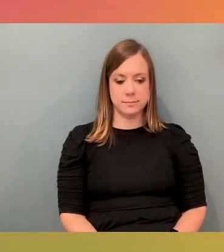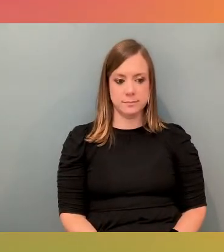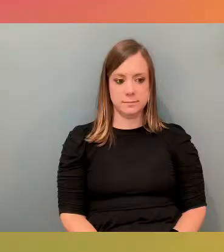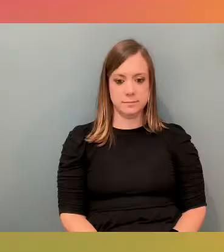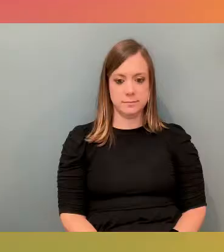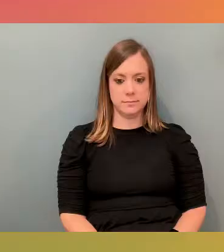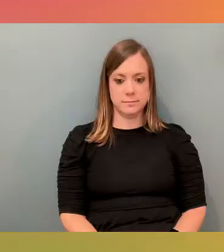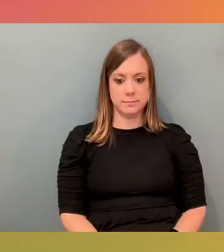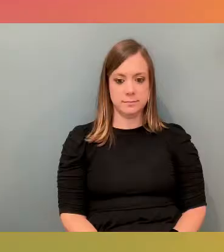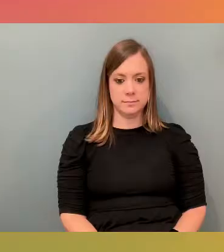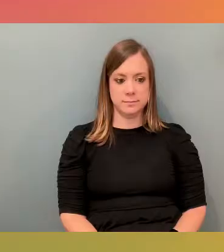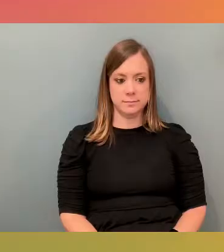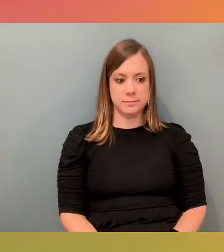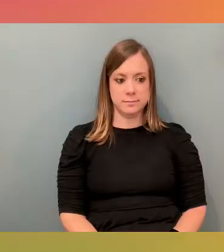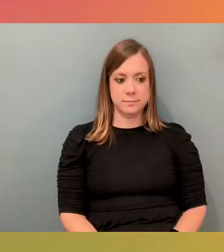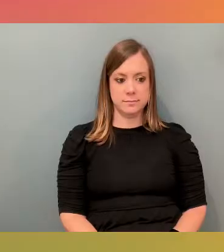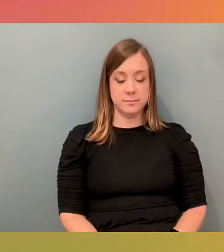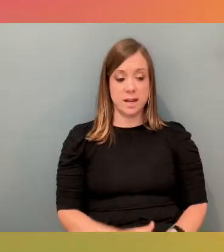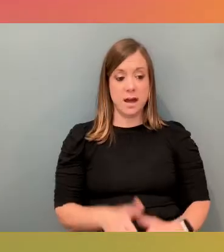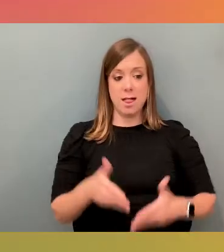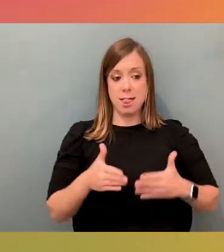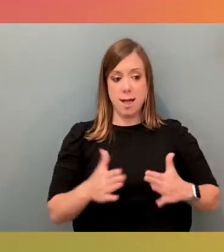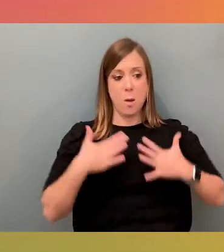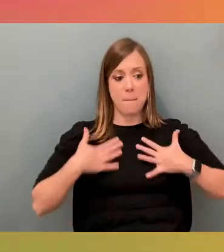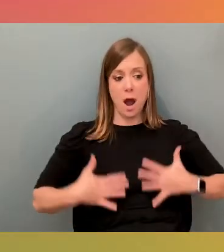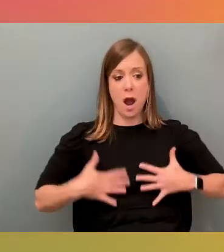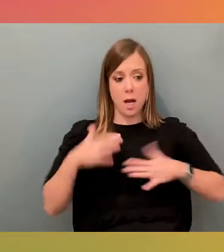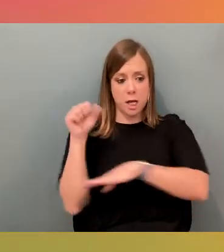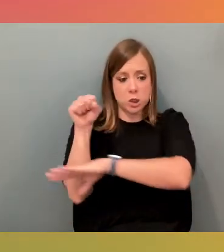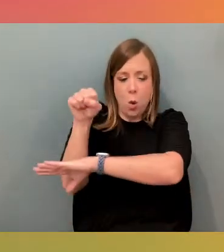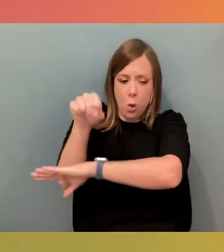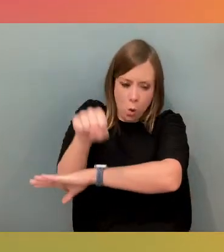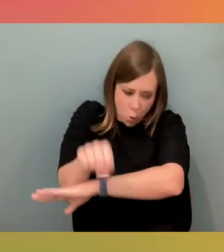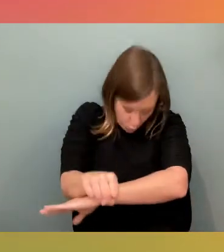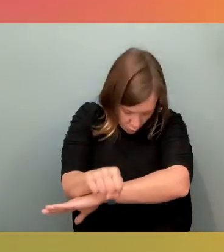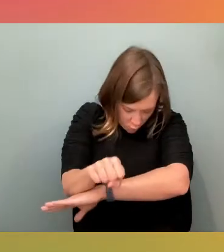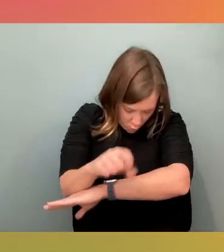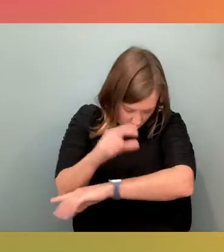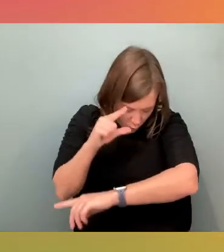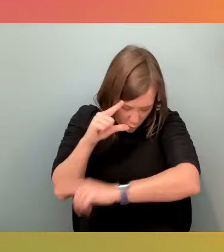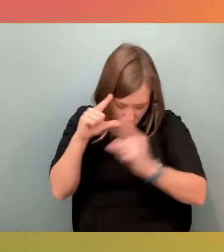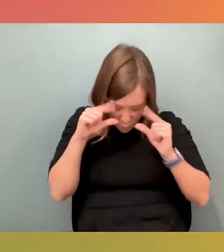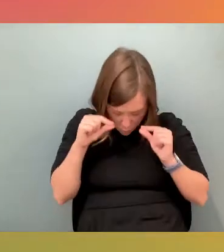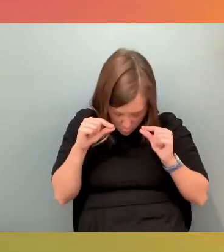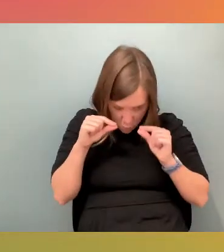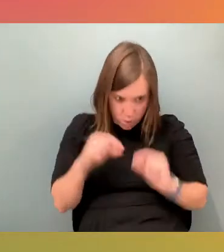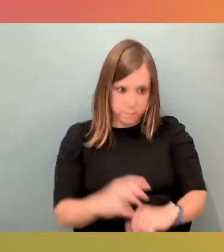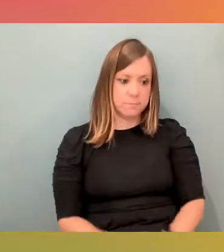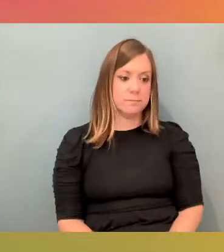Just let your body get heavy. Let your eyes close.